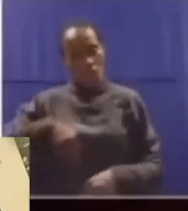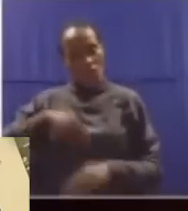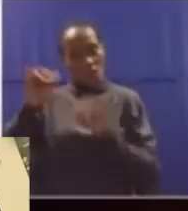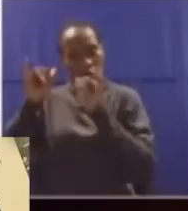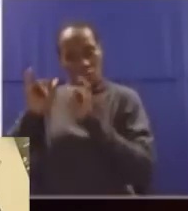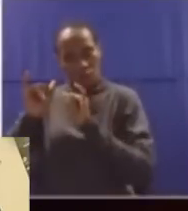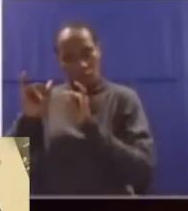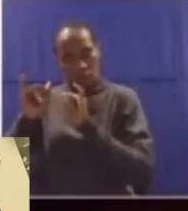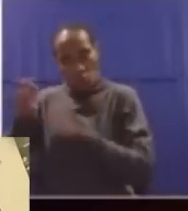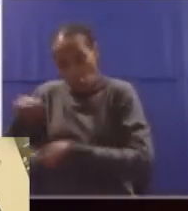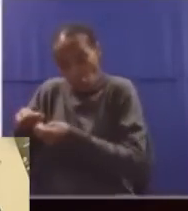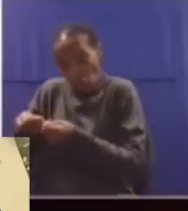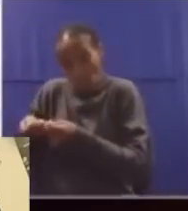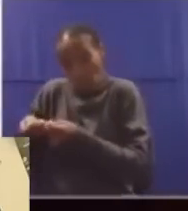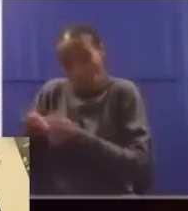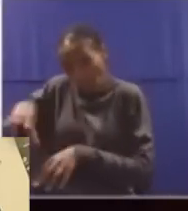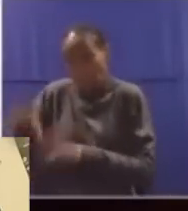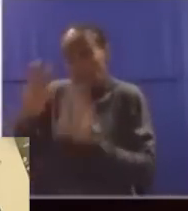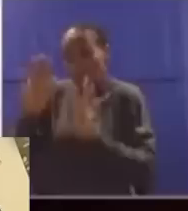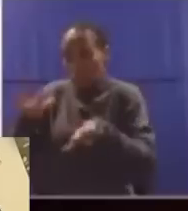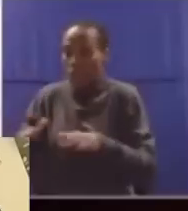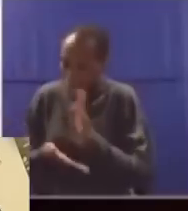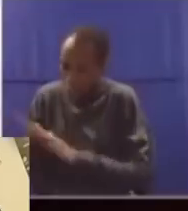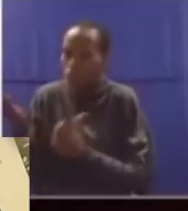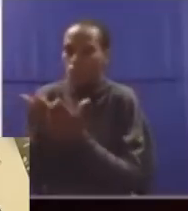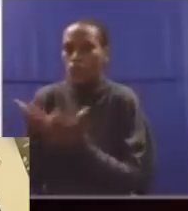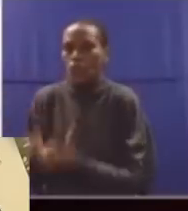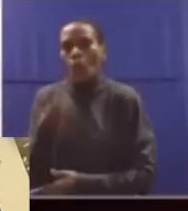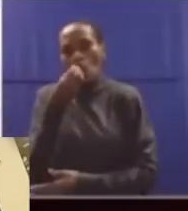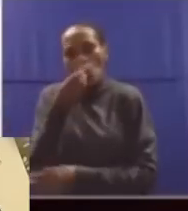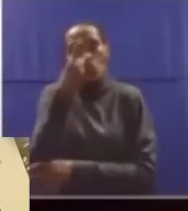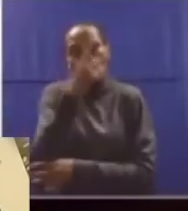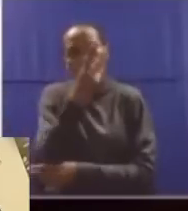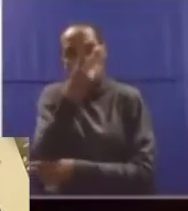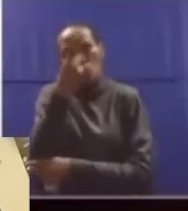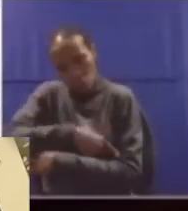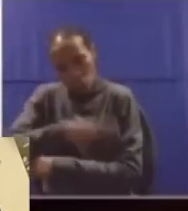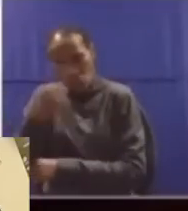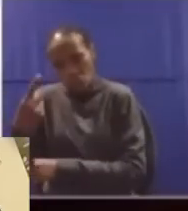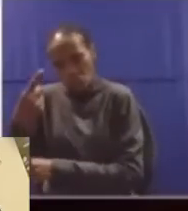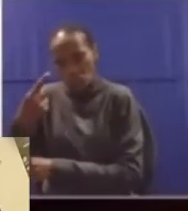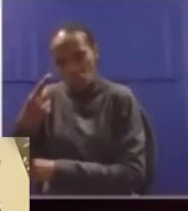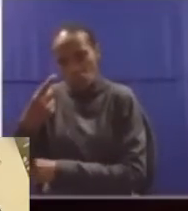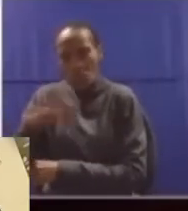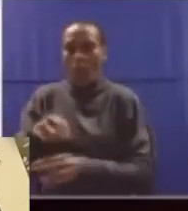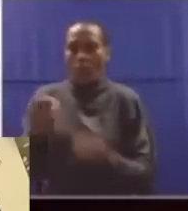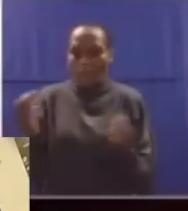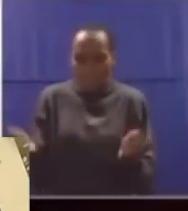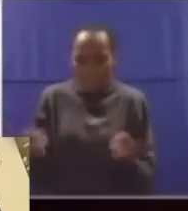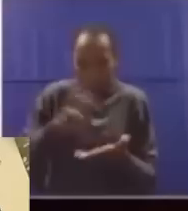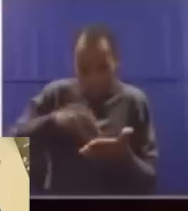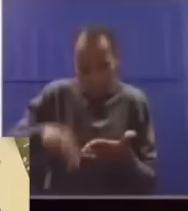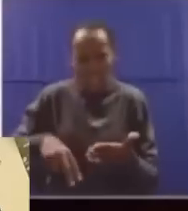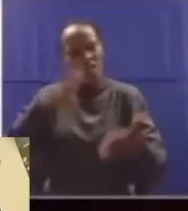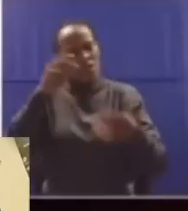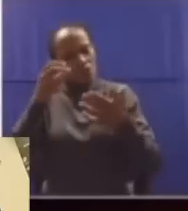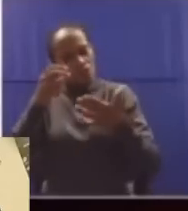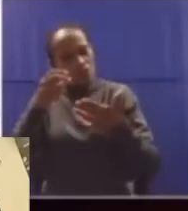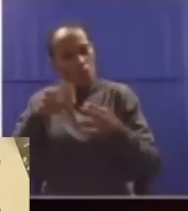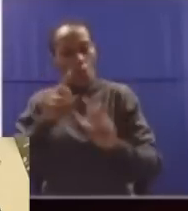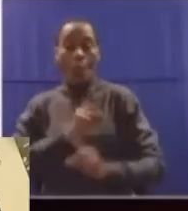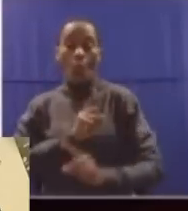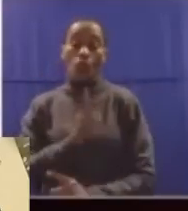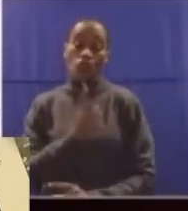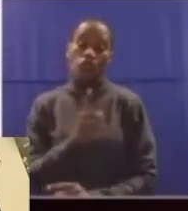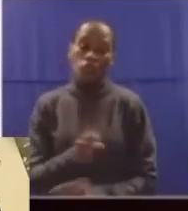school, school infrastructure is built and maintained, children eat twice a day, budget is provided for catch-up plan and reading, quality teaching is